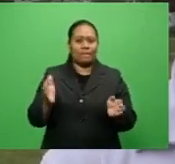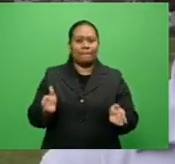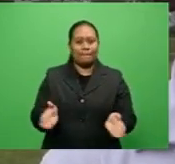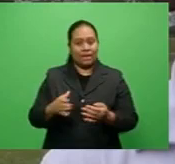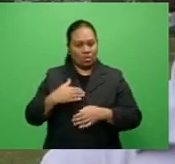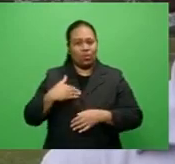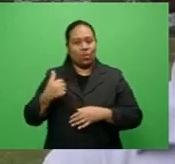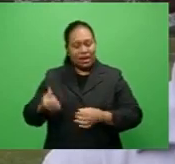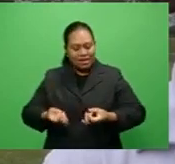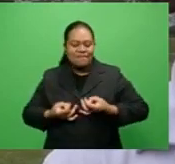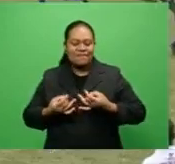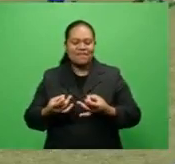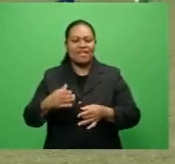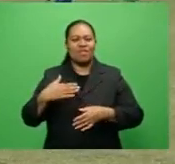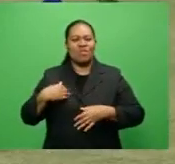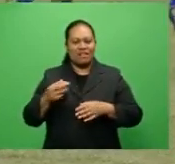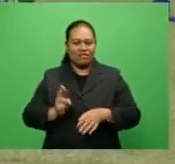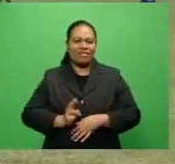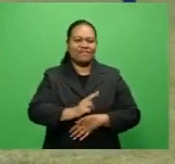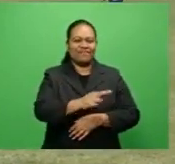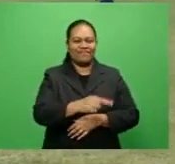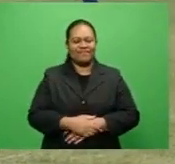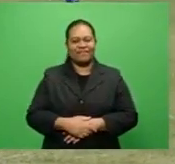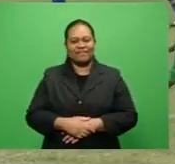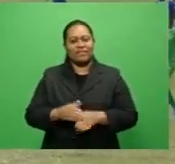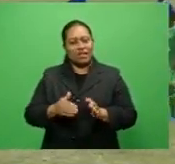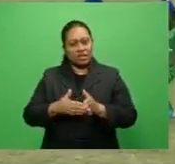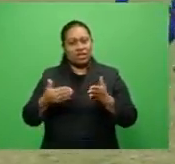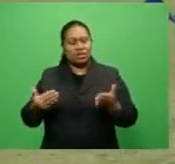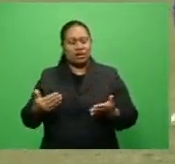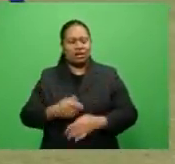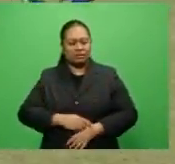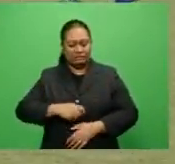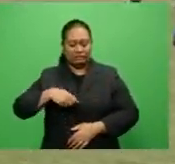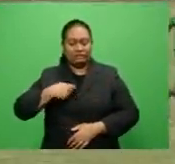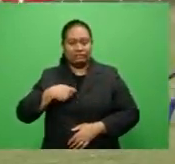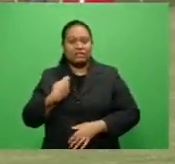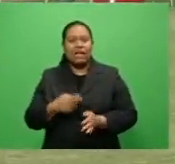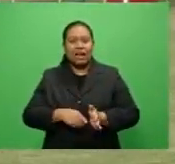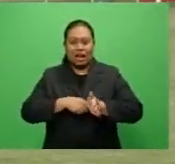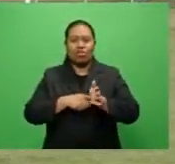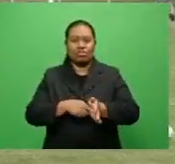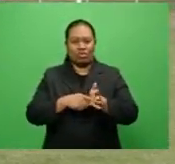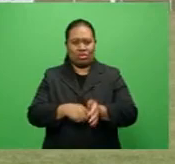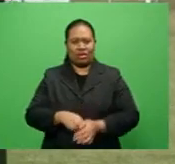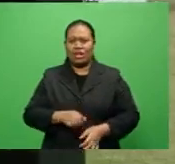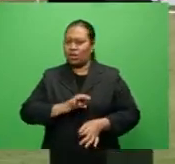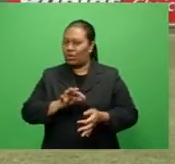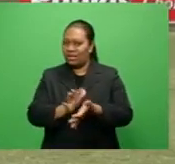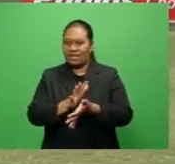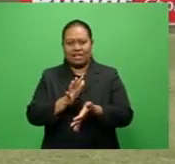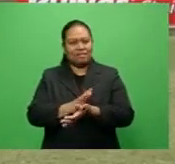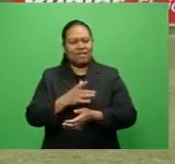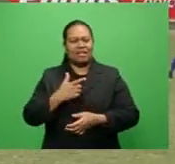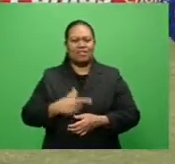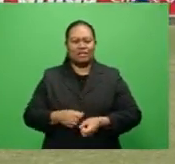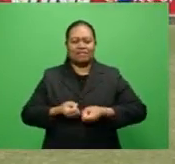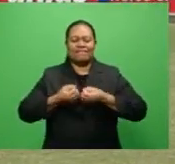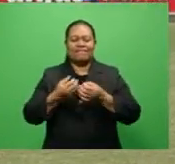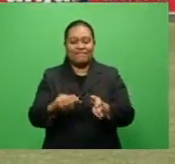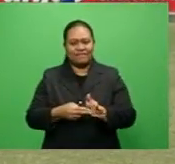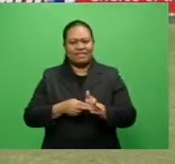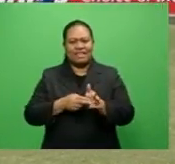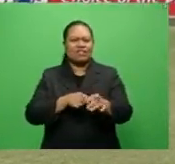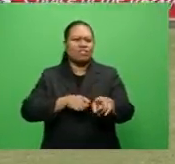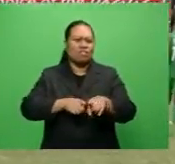and we prepare well forever. Meanwhile, a frustrated Lutoka coach says they gave the game away to Nandi,